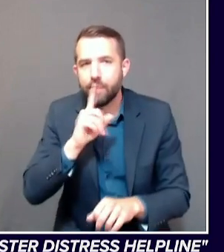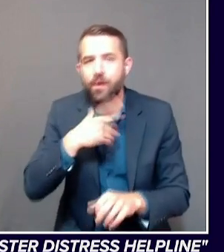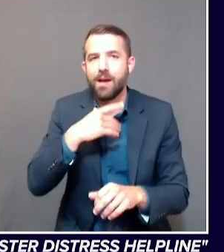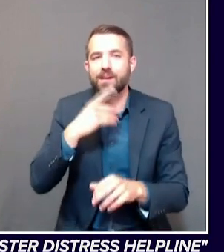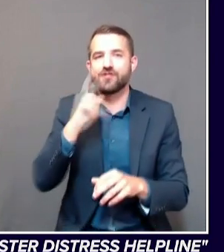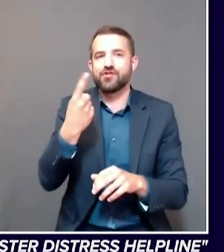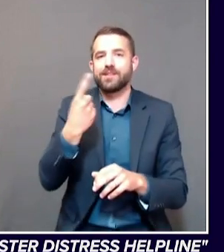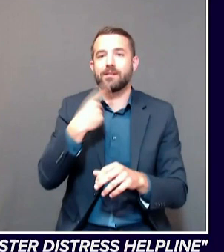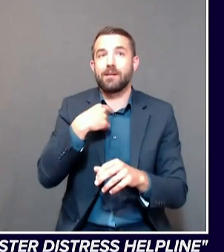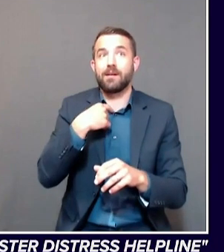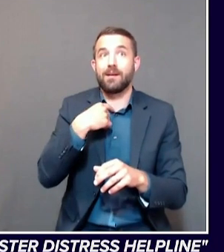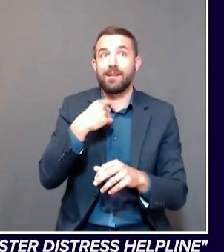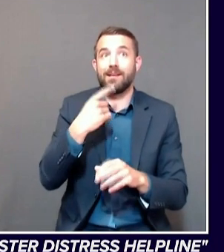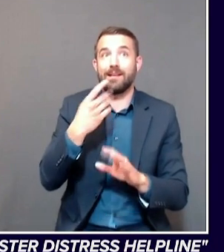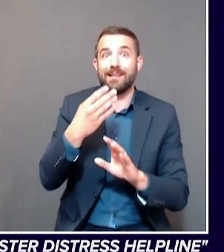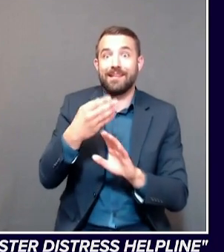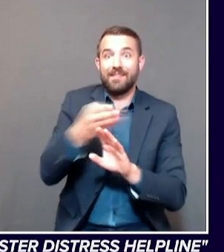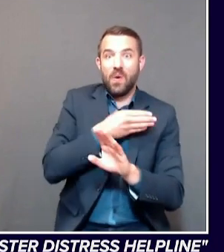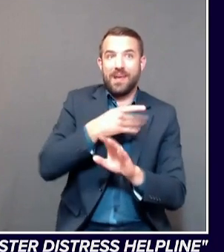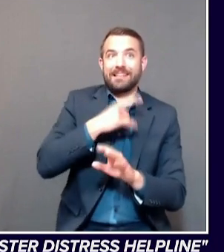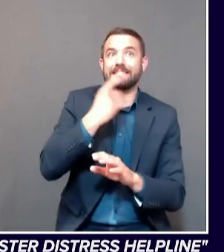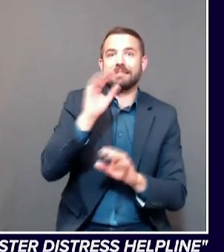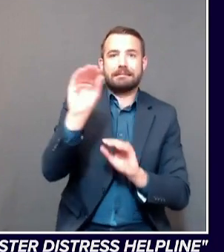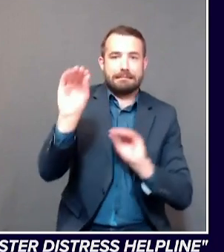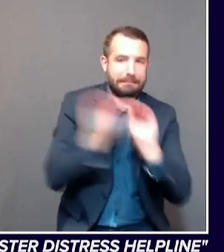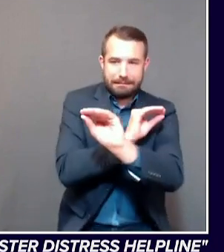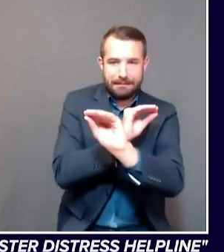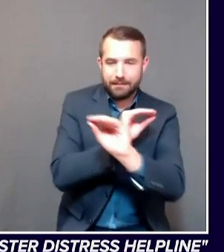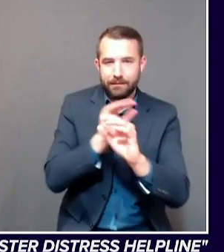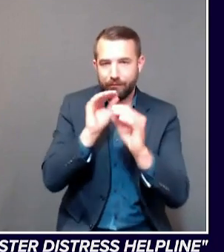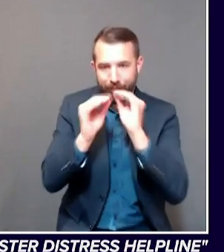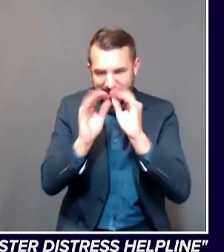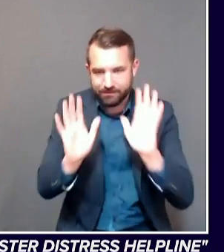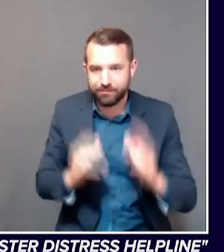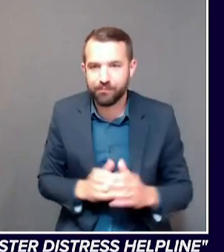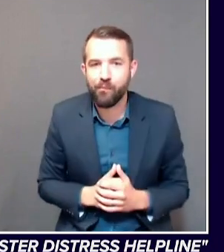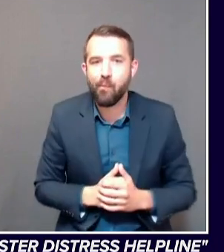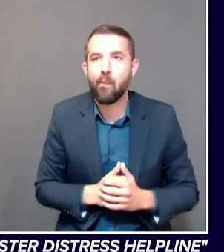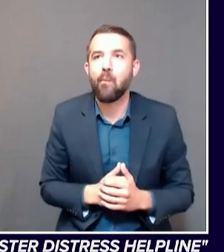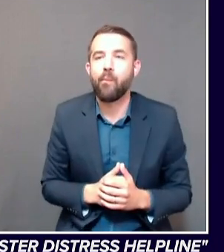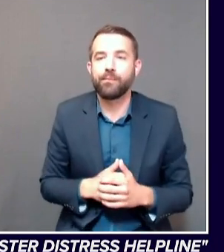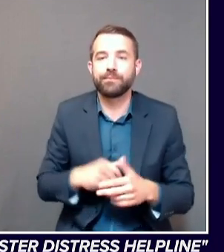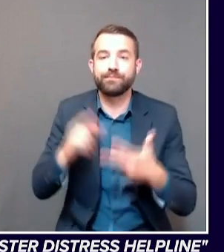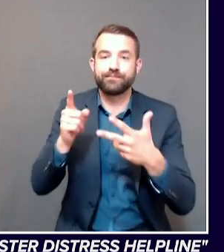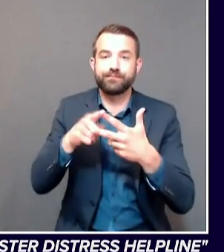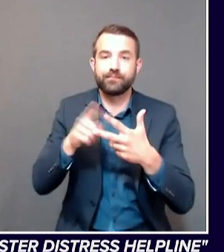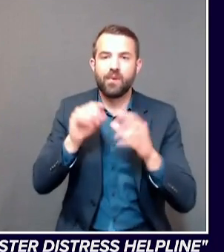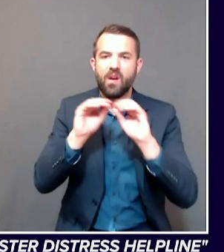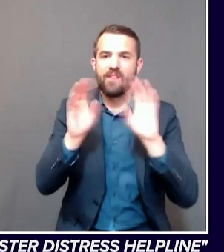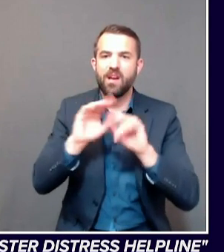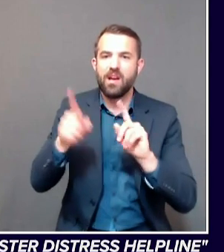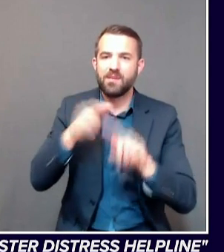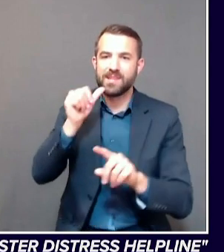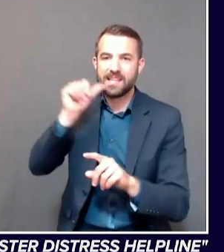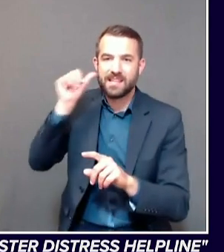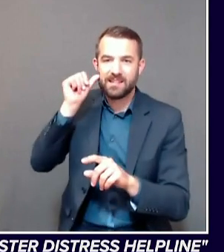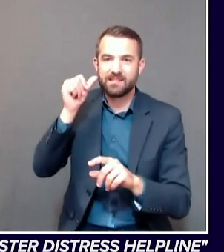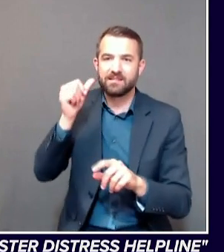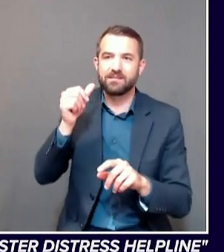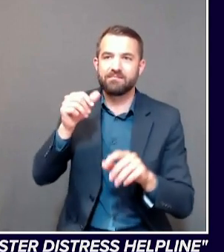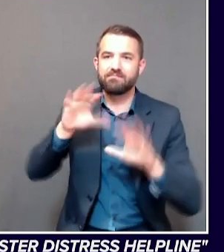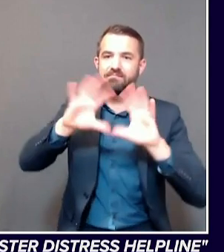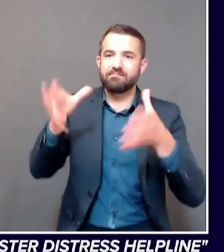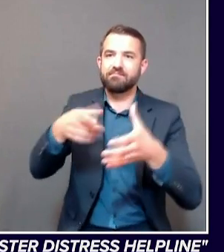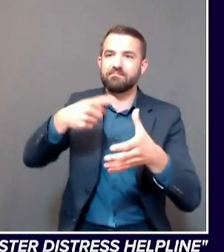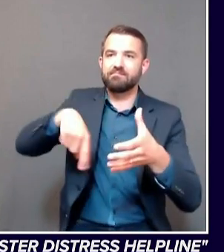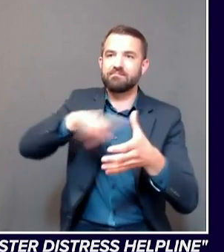Yep. The other clarification I had was something you said yesterday, Dr. Shah, about not testing congregate care workers until you're sure